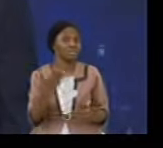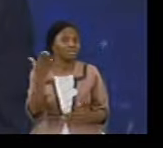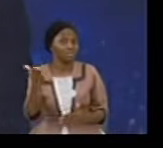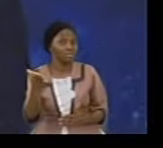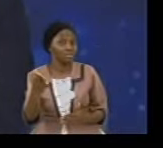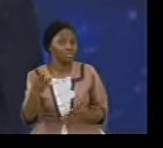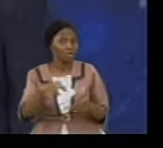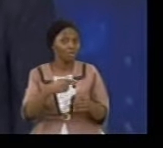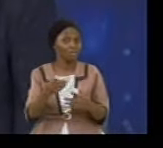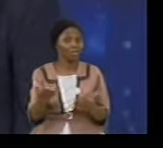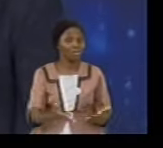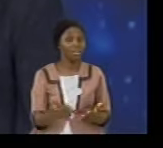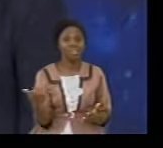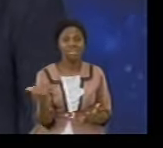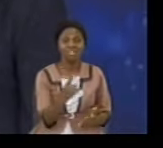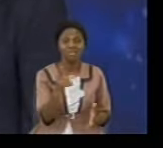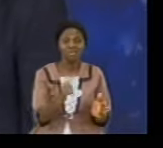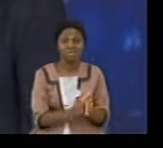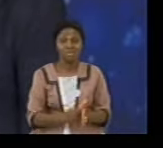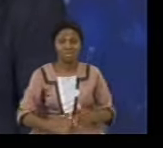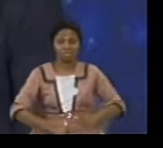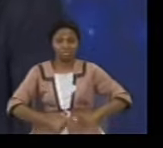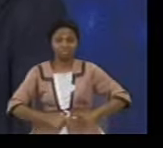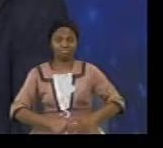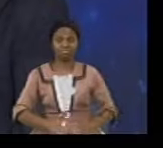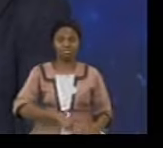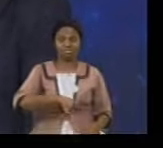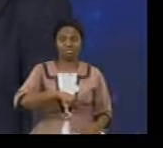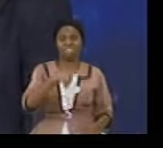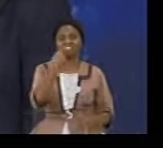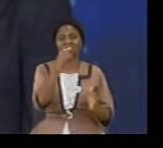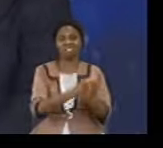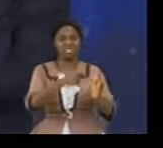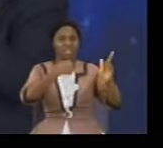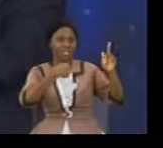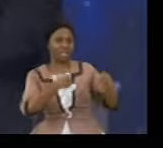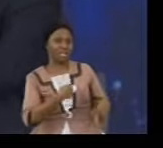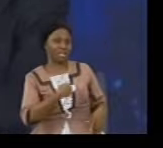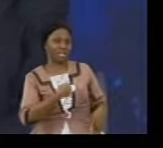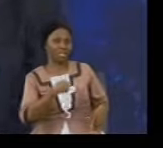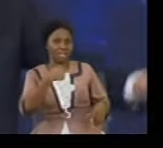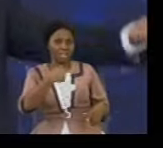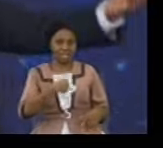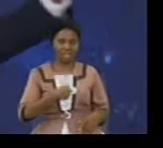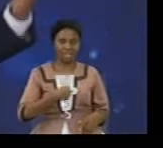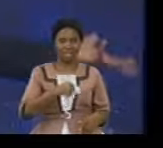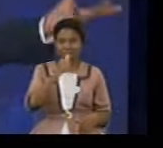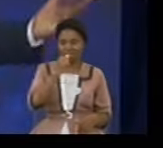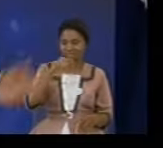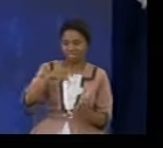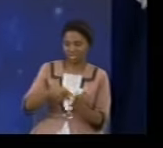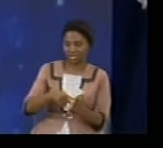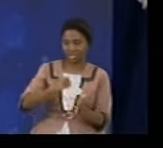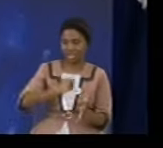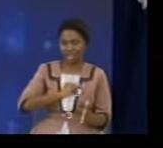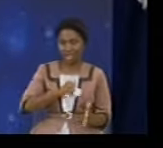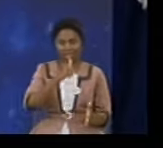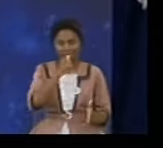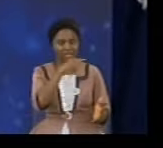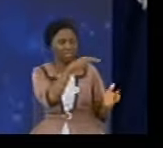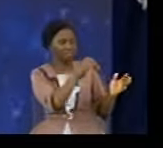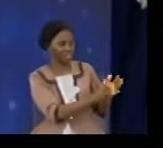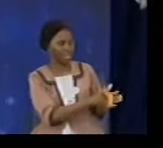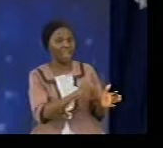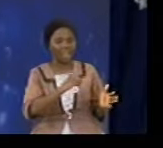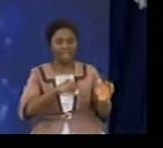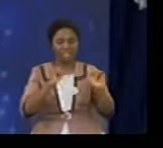may brag and boast and may say, I am this, I am that, I will do this, I will